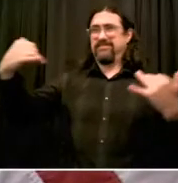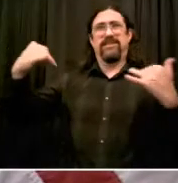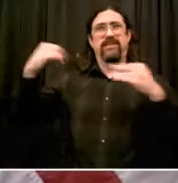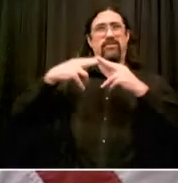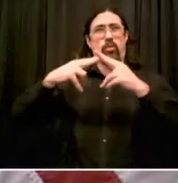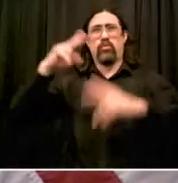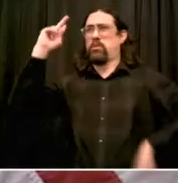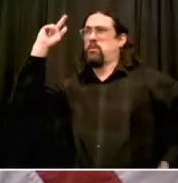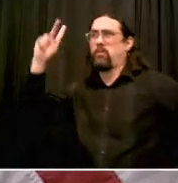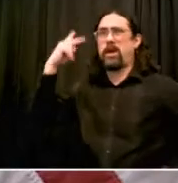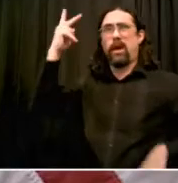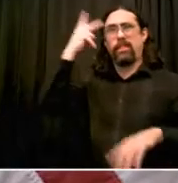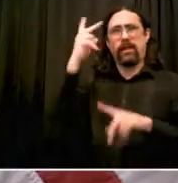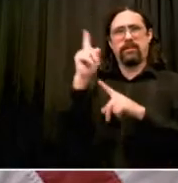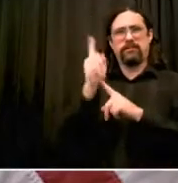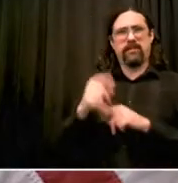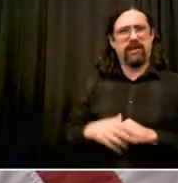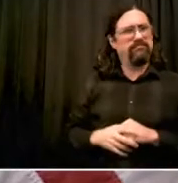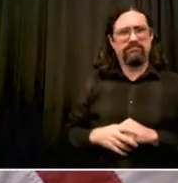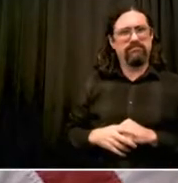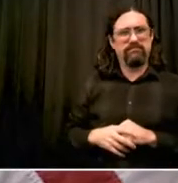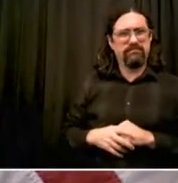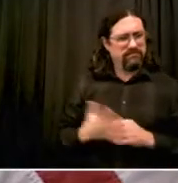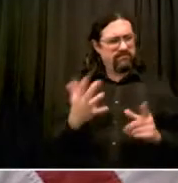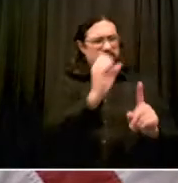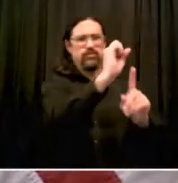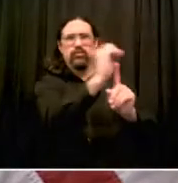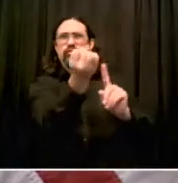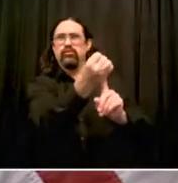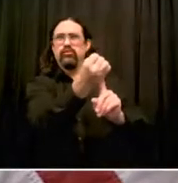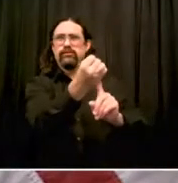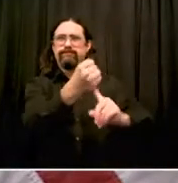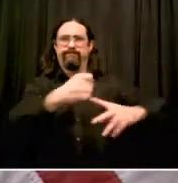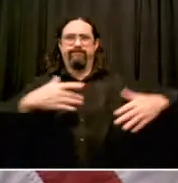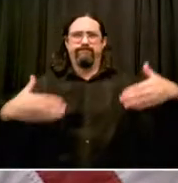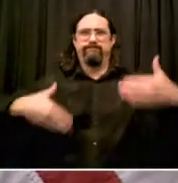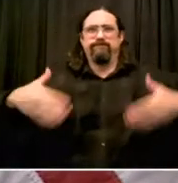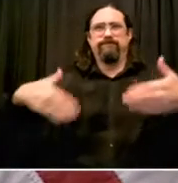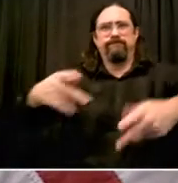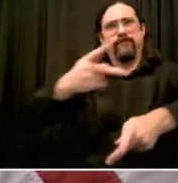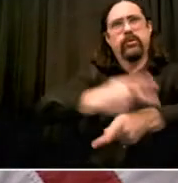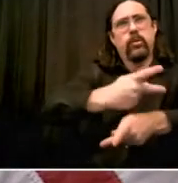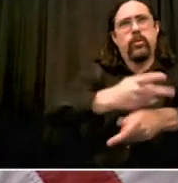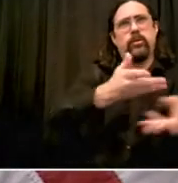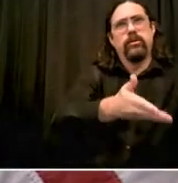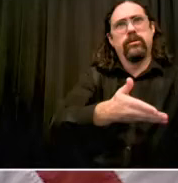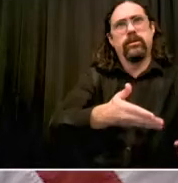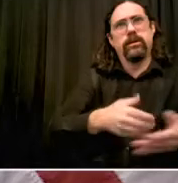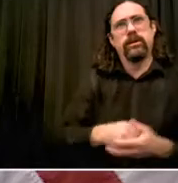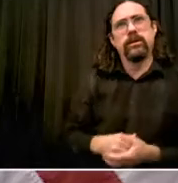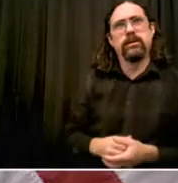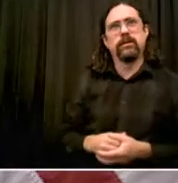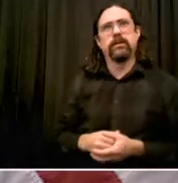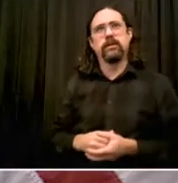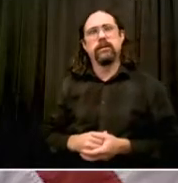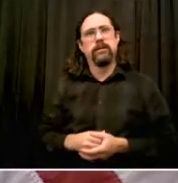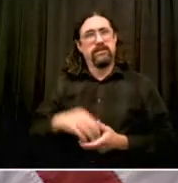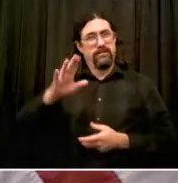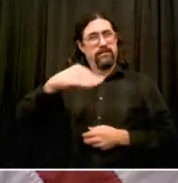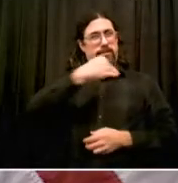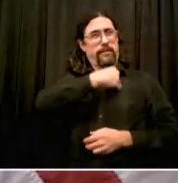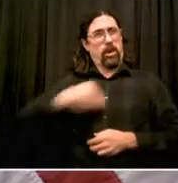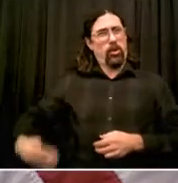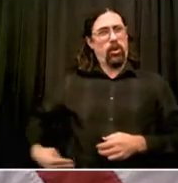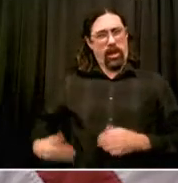the offices with the greatest ability to get things done at any public office in the nation. And my job is to do exactly